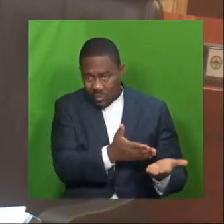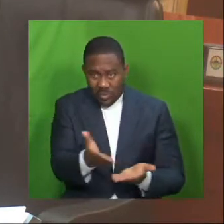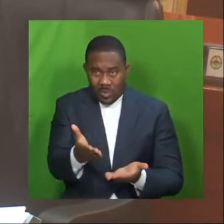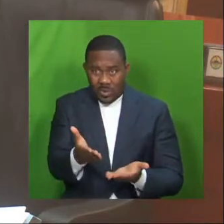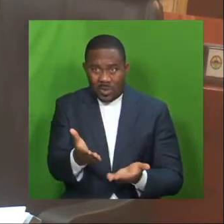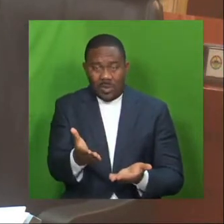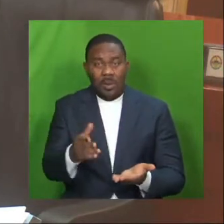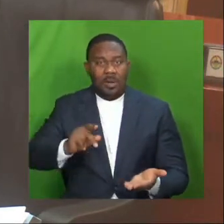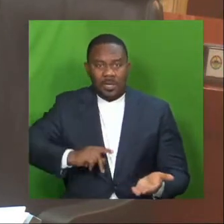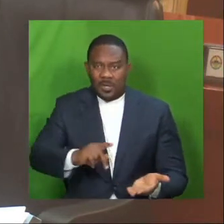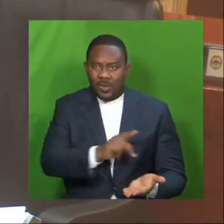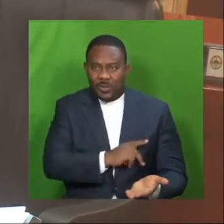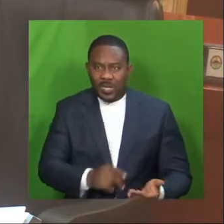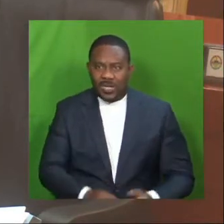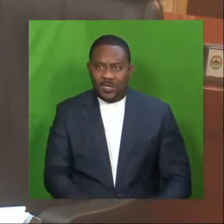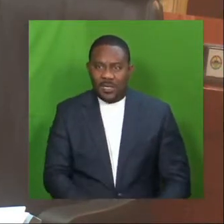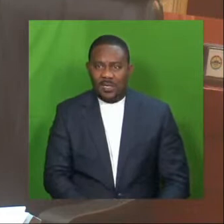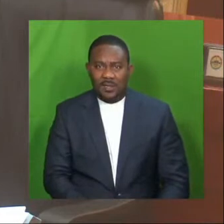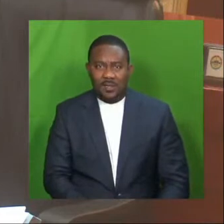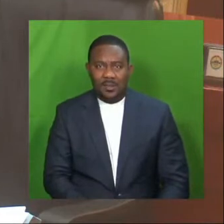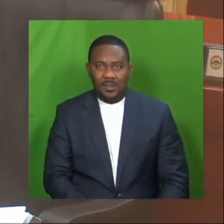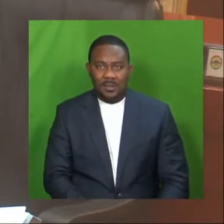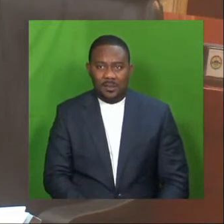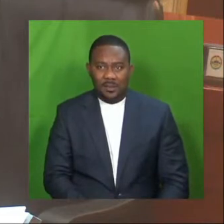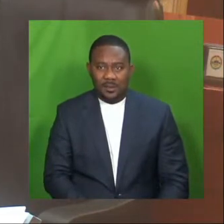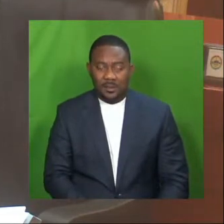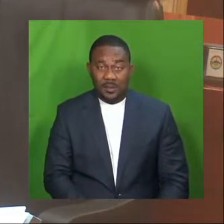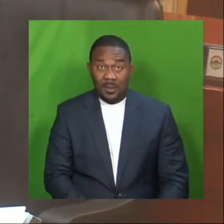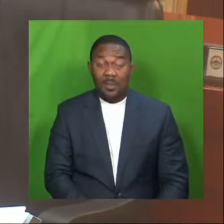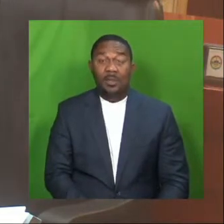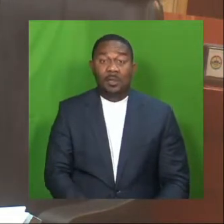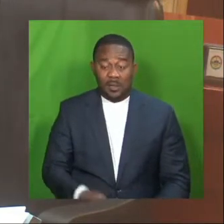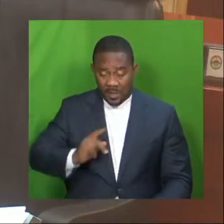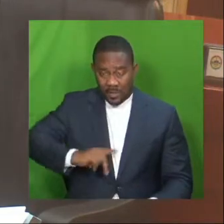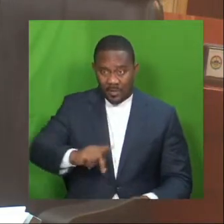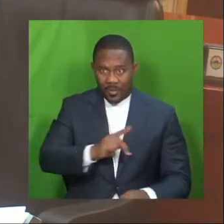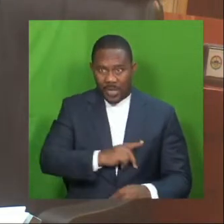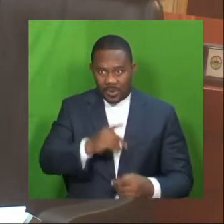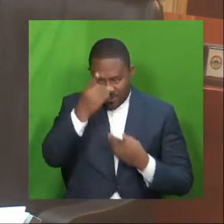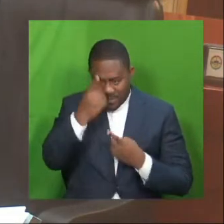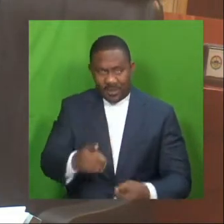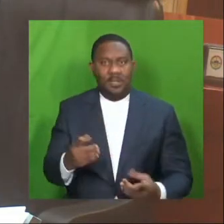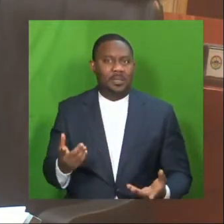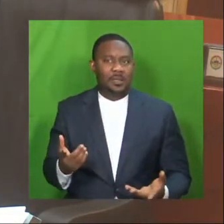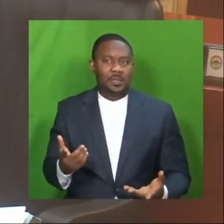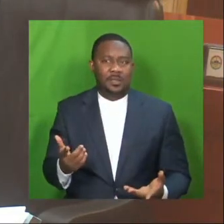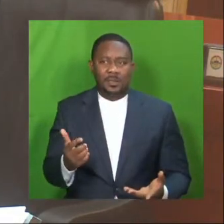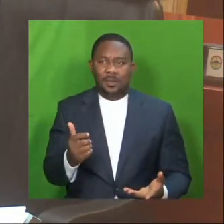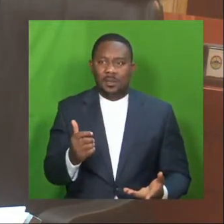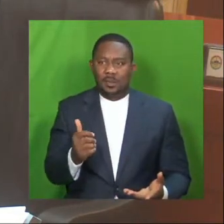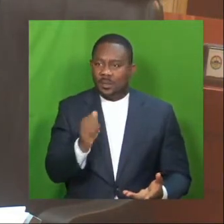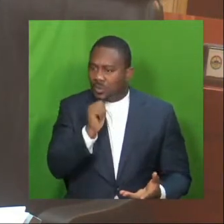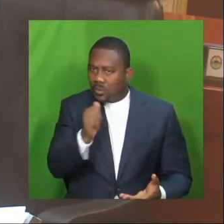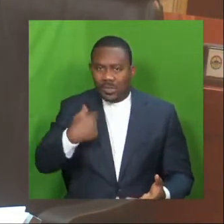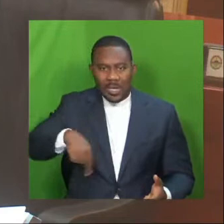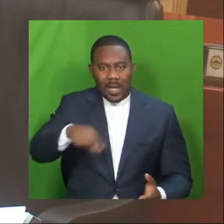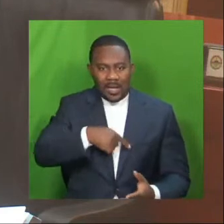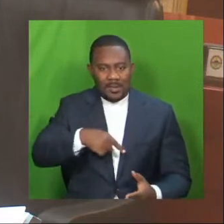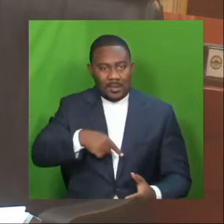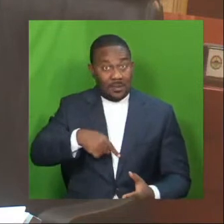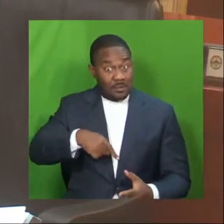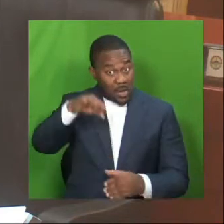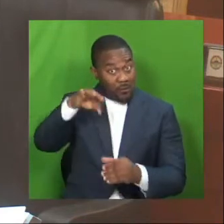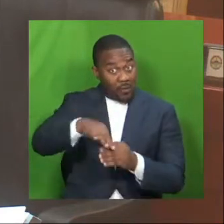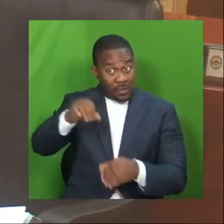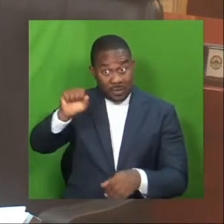to Parliament, but it is for the information of Parliament plenary and not for us to vote on.